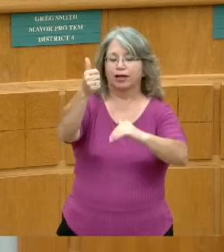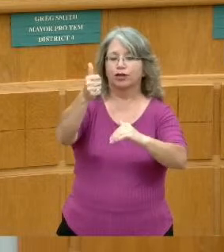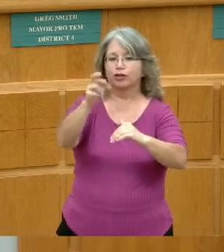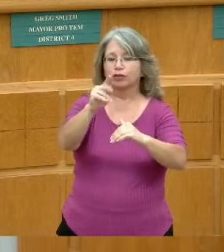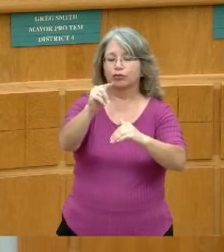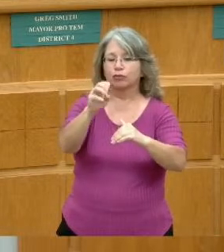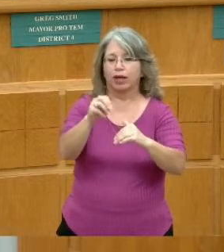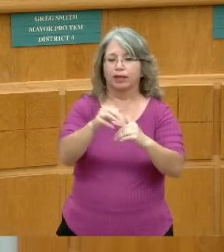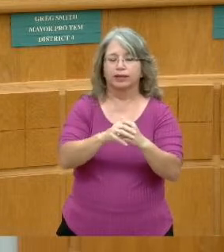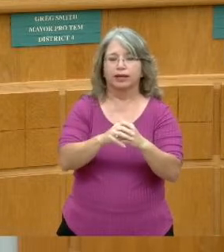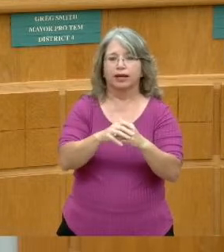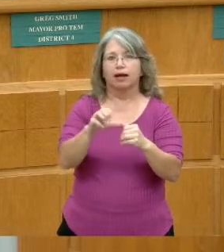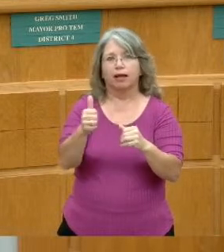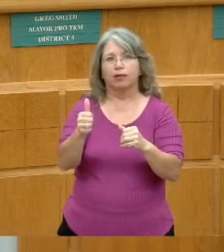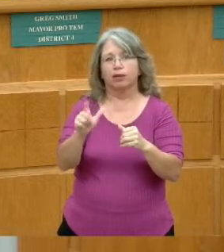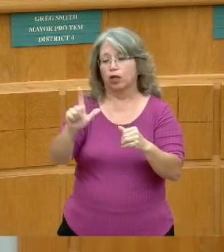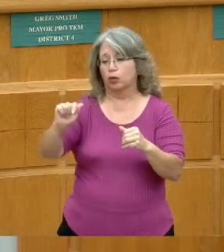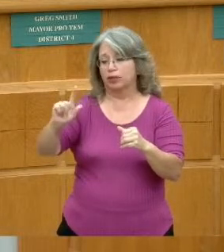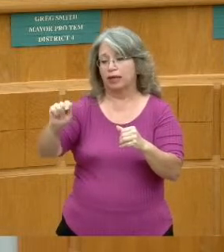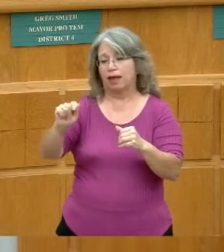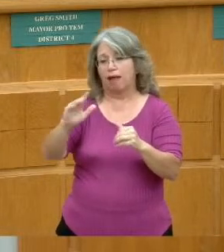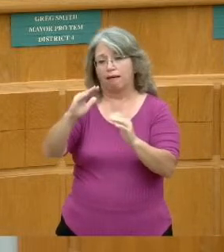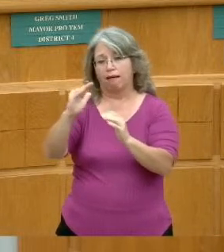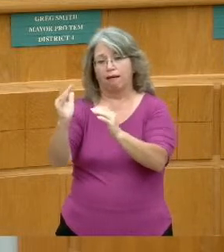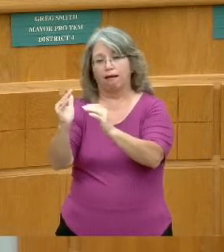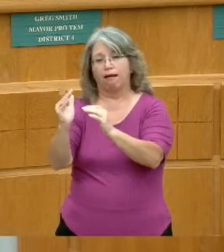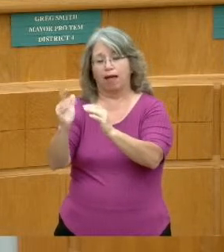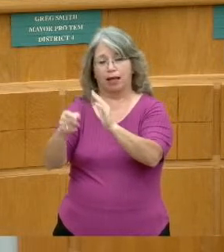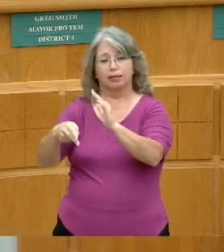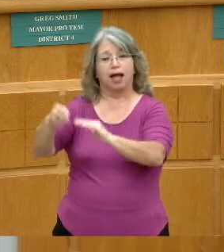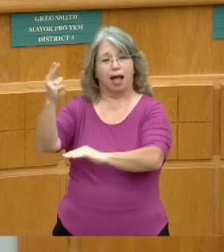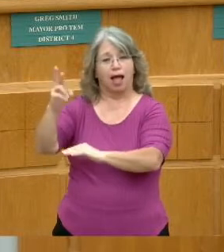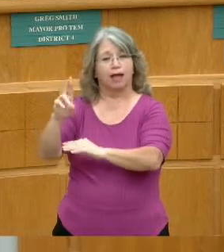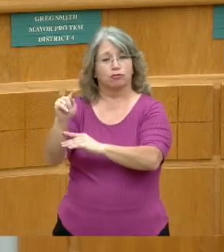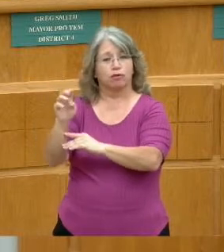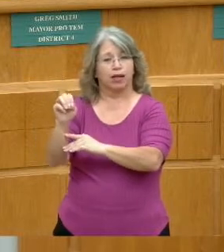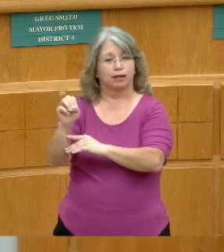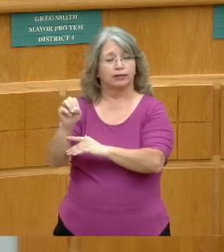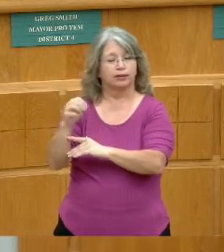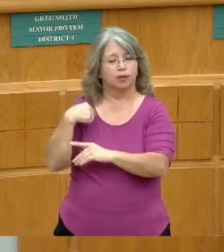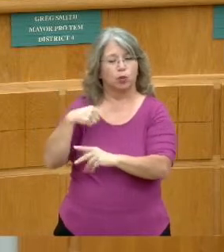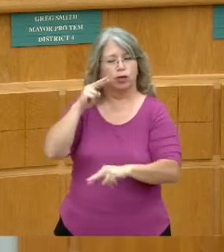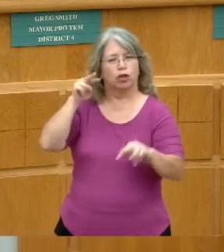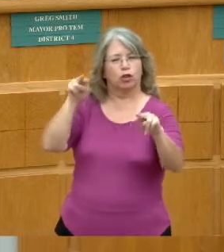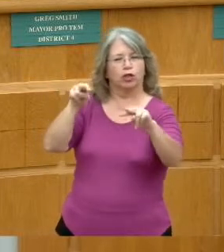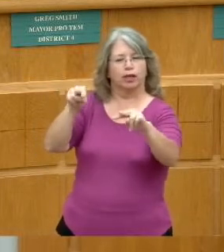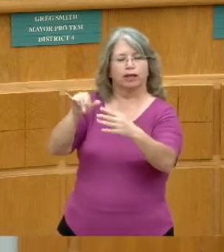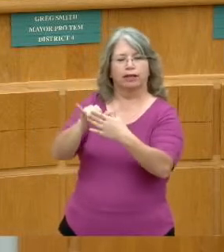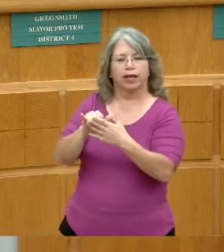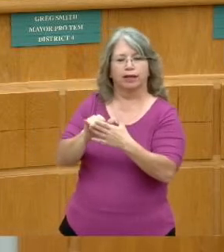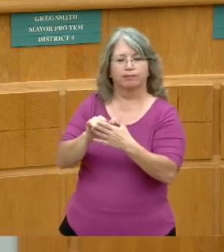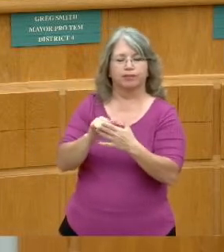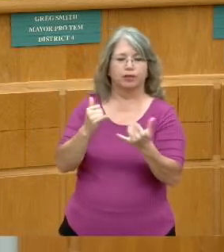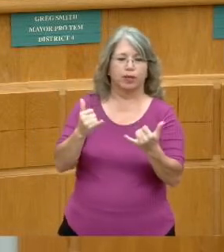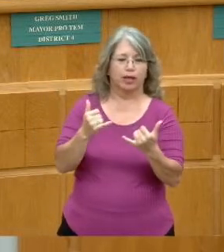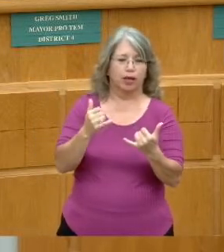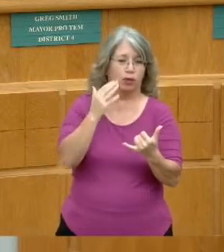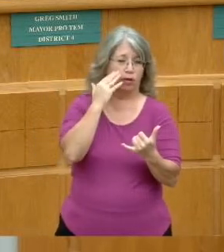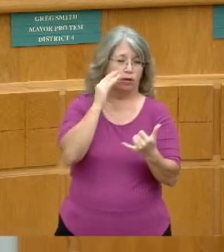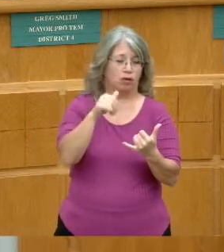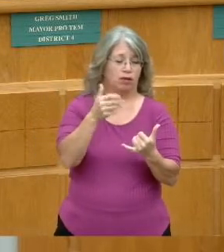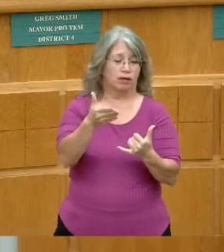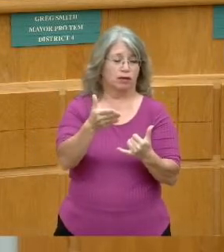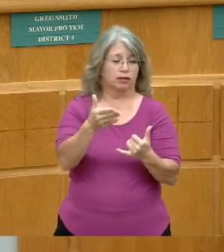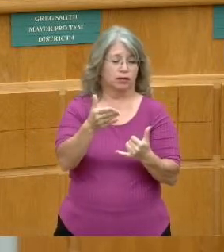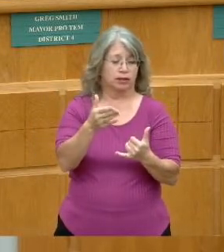also touches Louisiana. That's something that we've discussed. I think that right now, we know that there's a pattern. I think it's important that